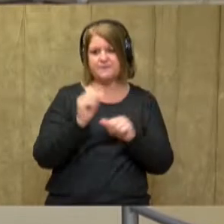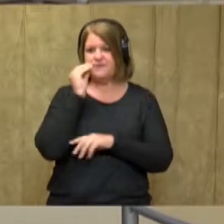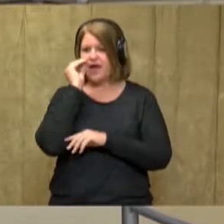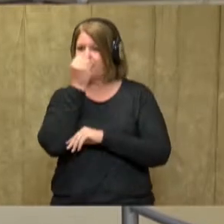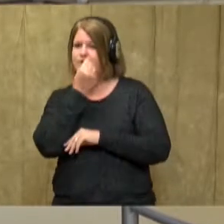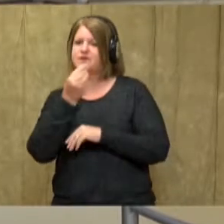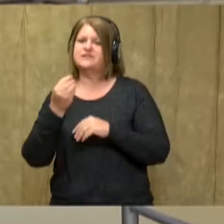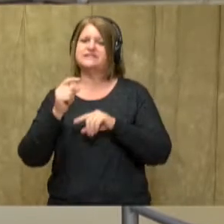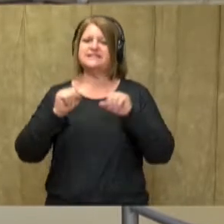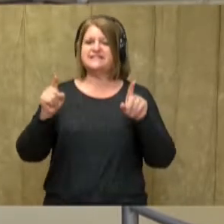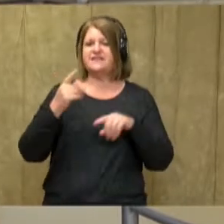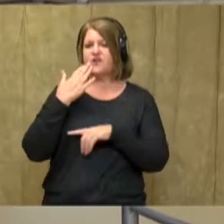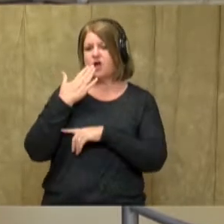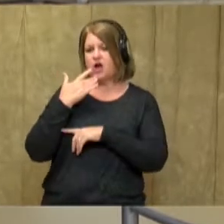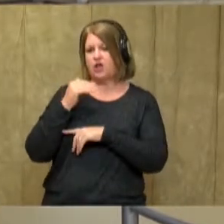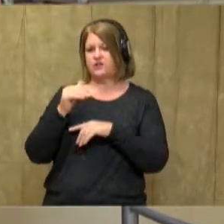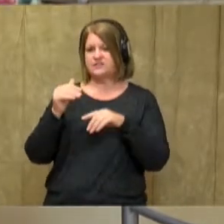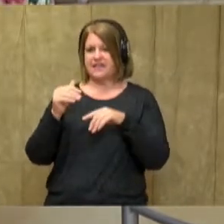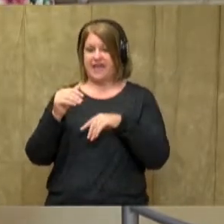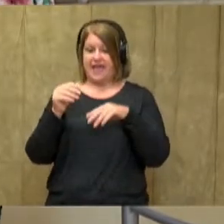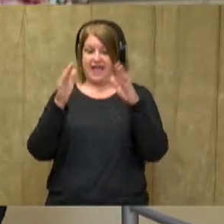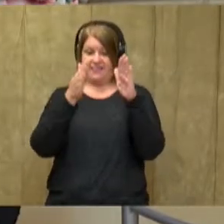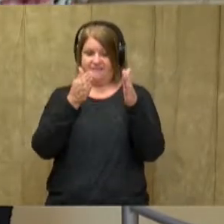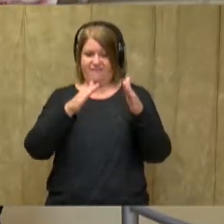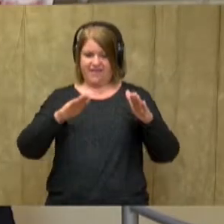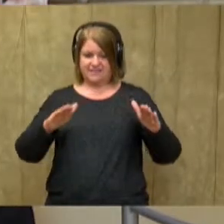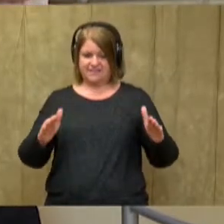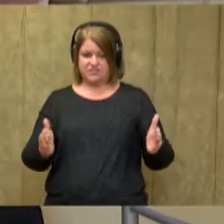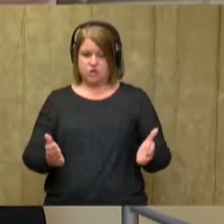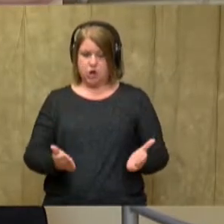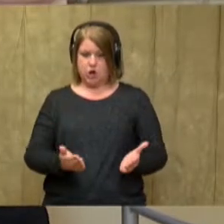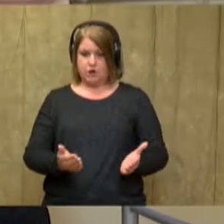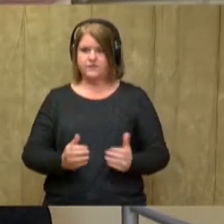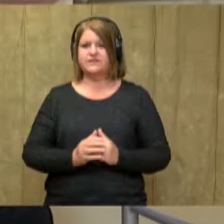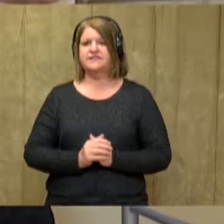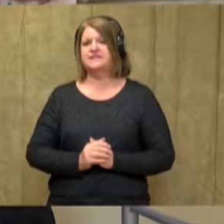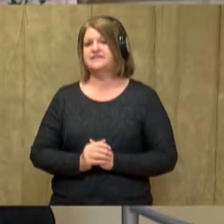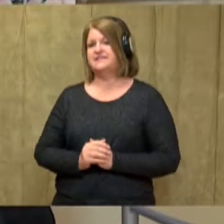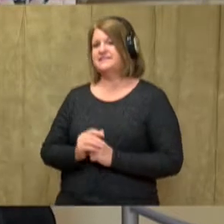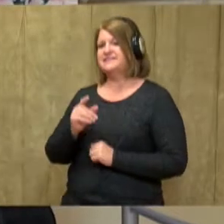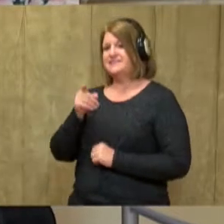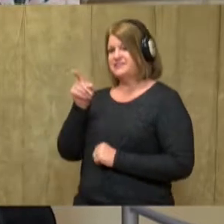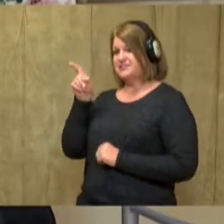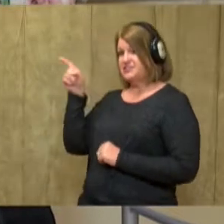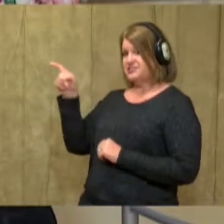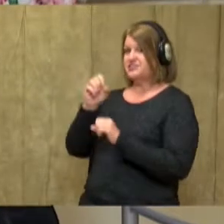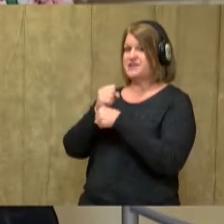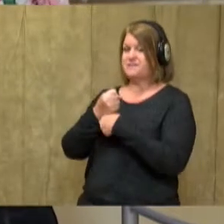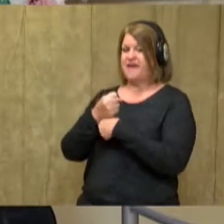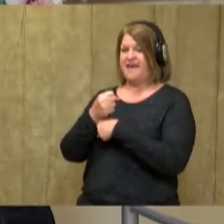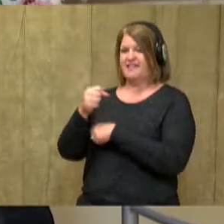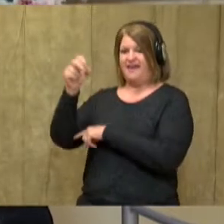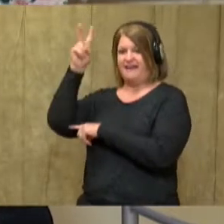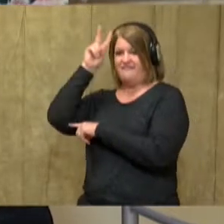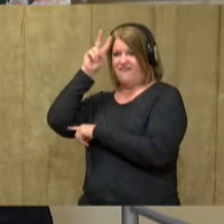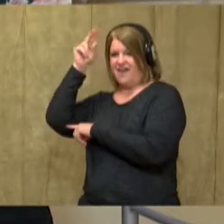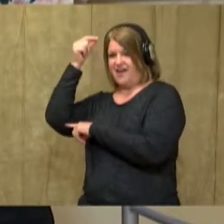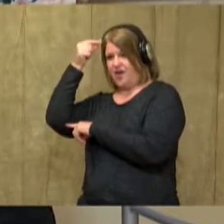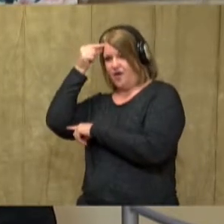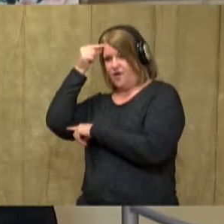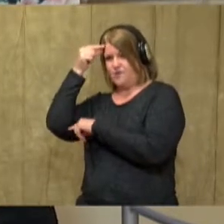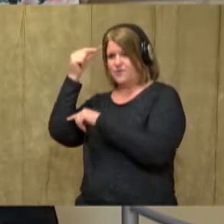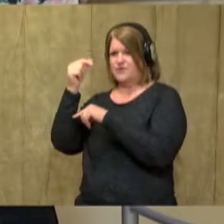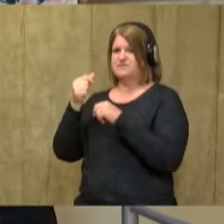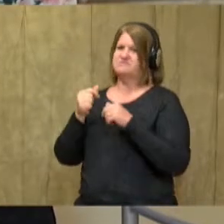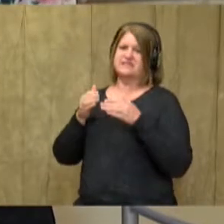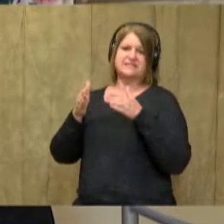this curved vase they used. And she also did kind of a Van Gogh style vase with a big body right there. So